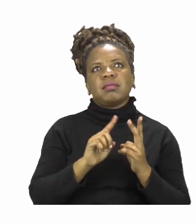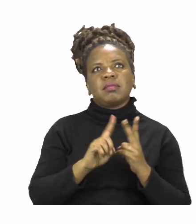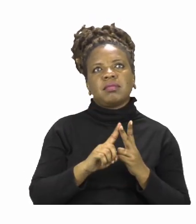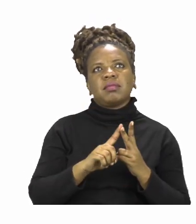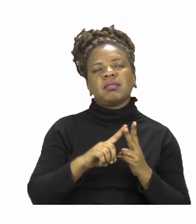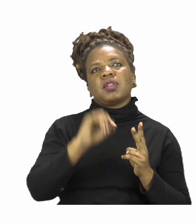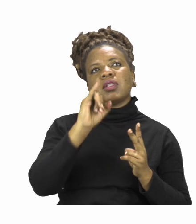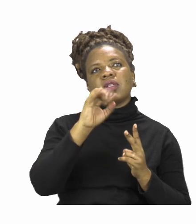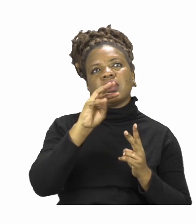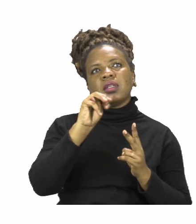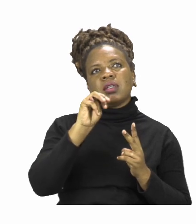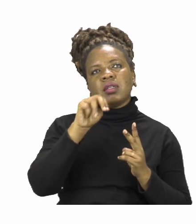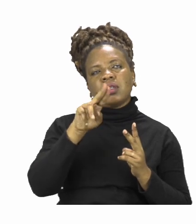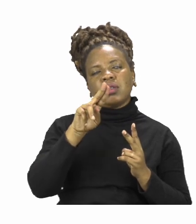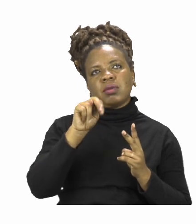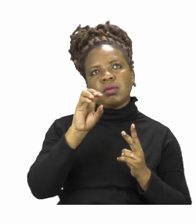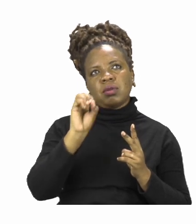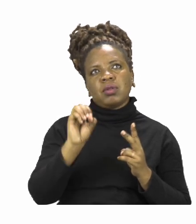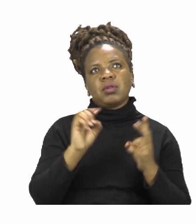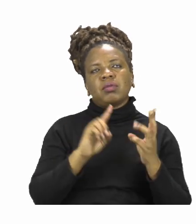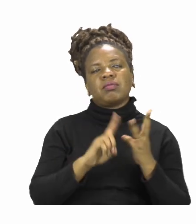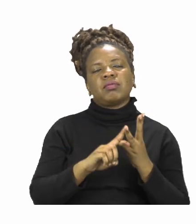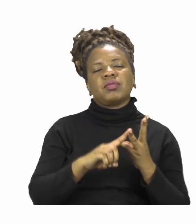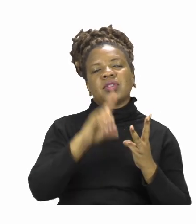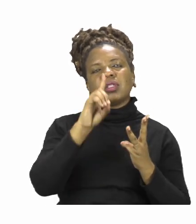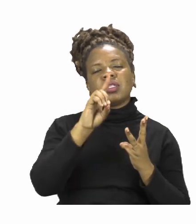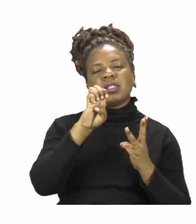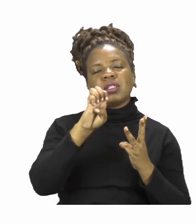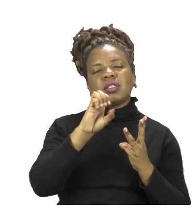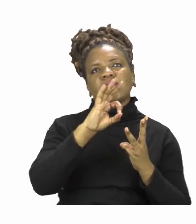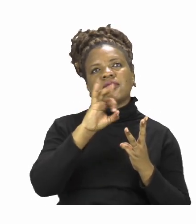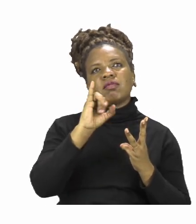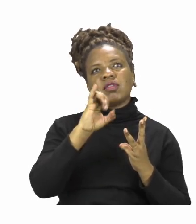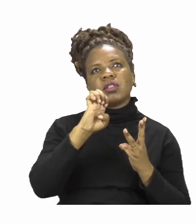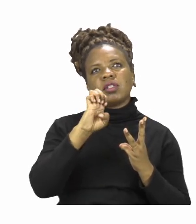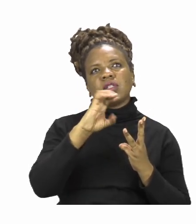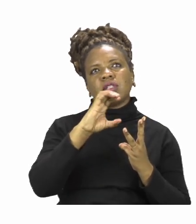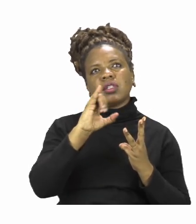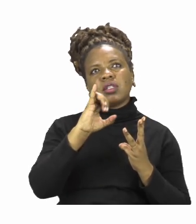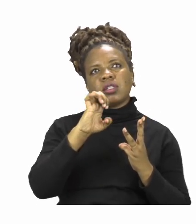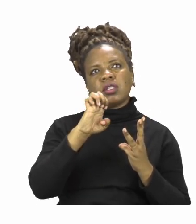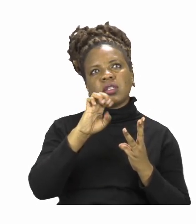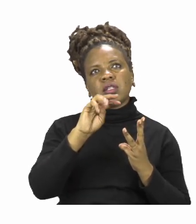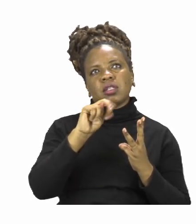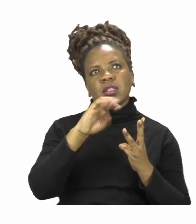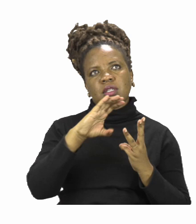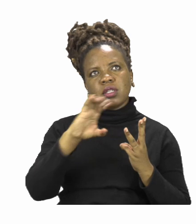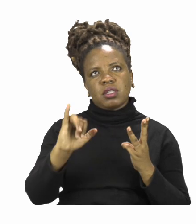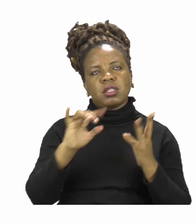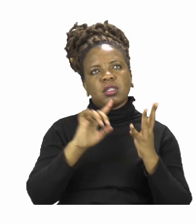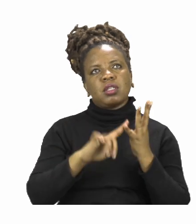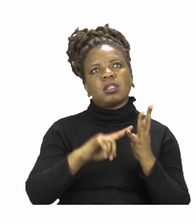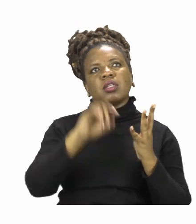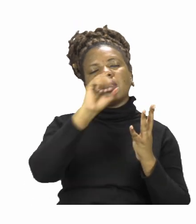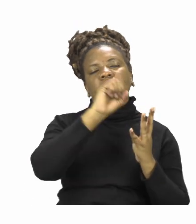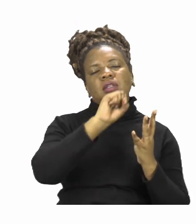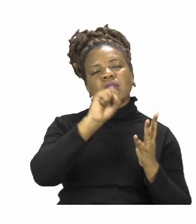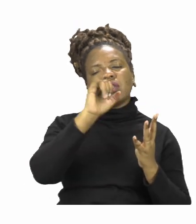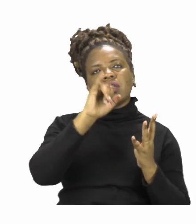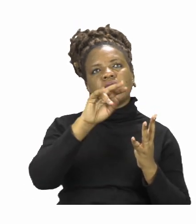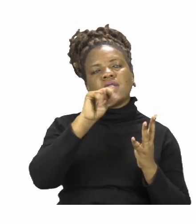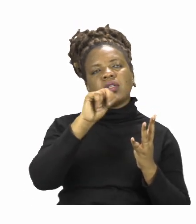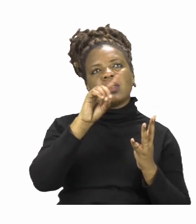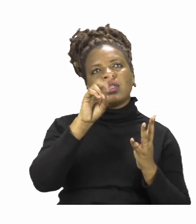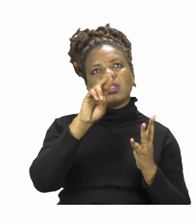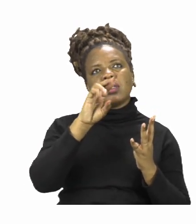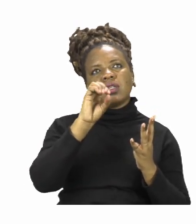immuno, the D is for deficiency, and the S is for syndrome. The reason